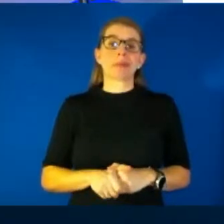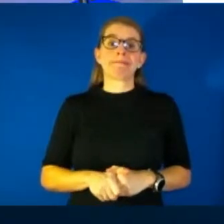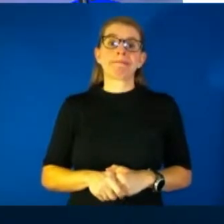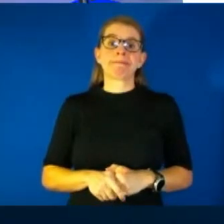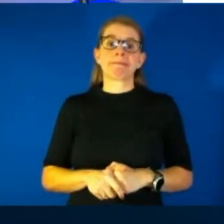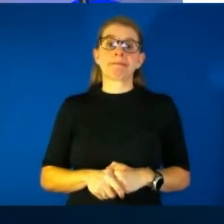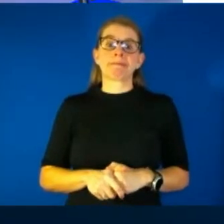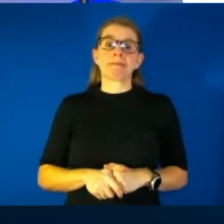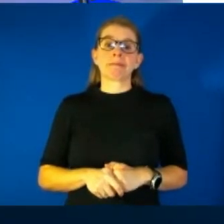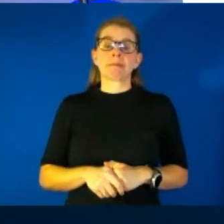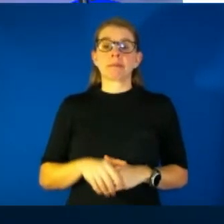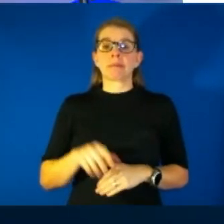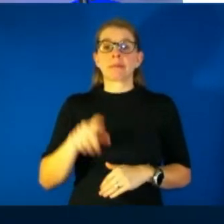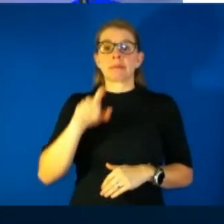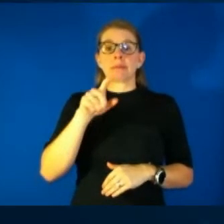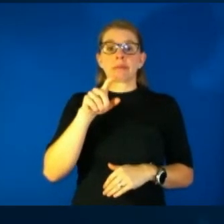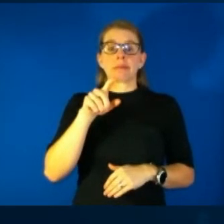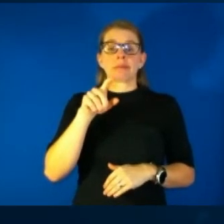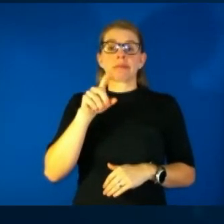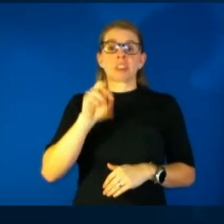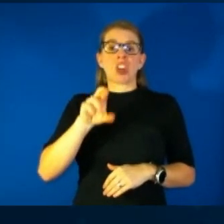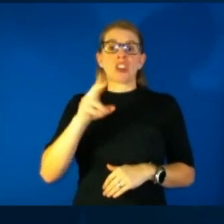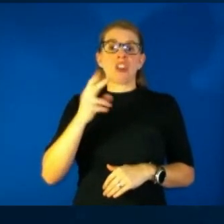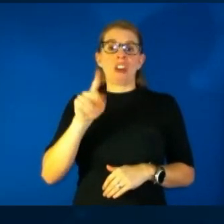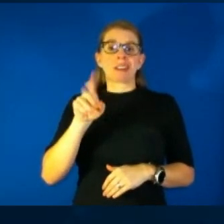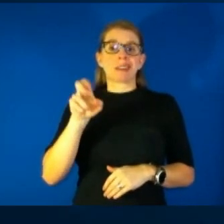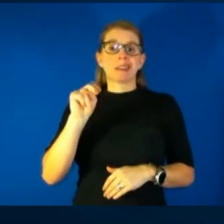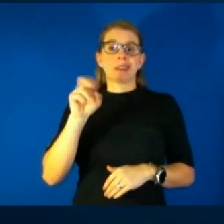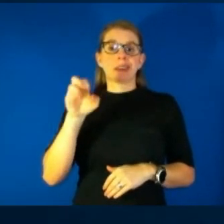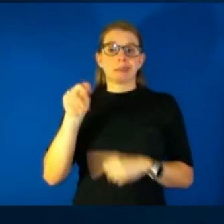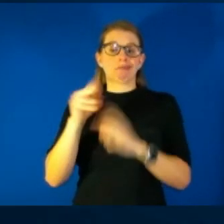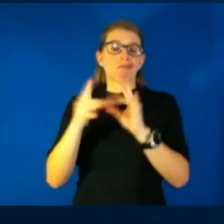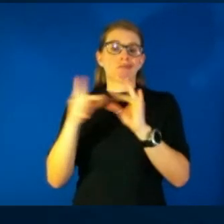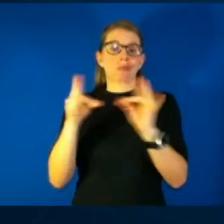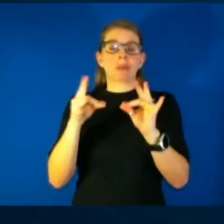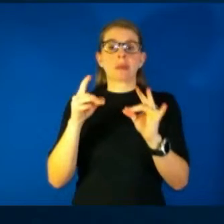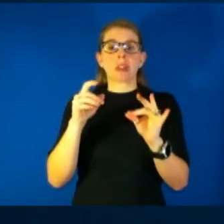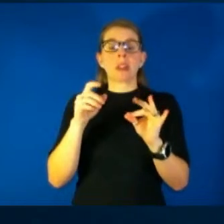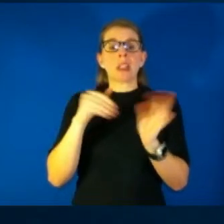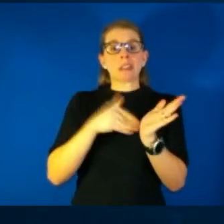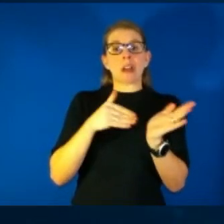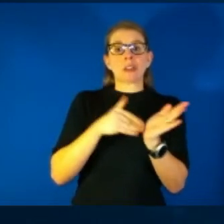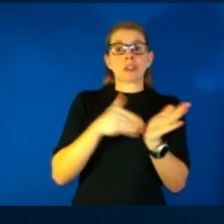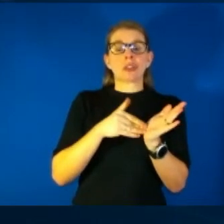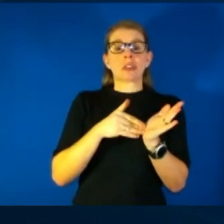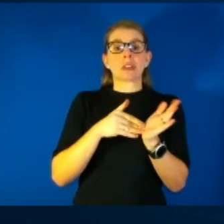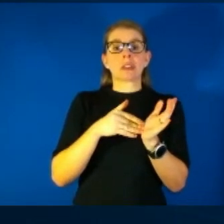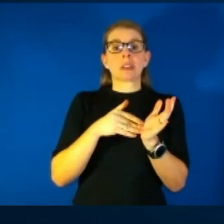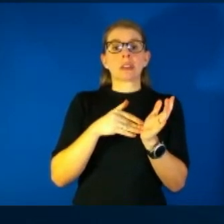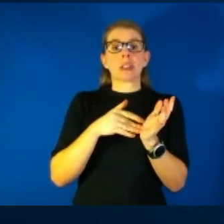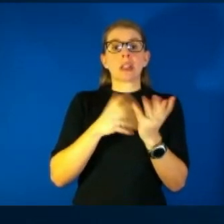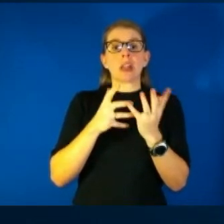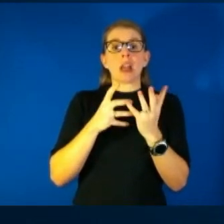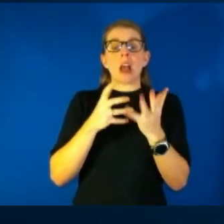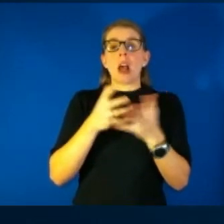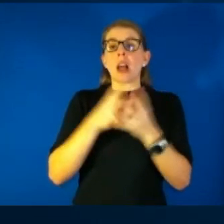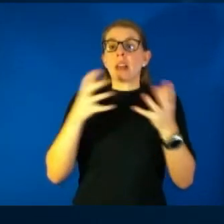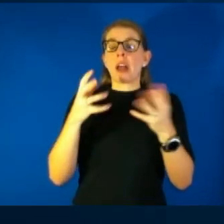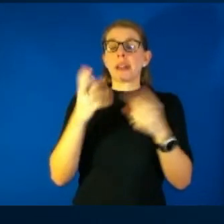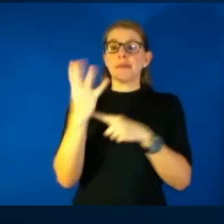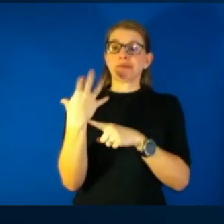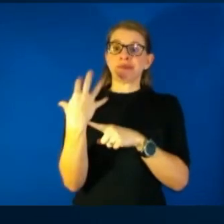Yeah, and I would say, the physicians get a lot of airtime and credit, but if